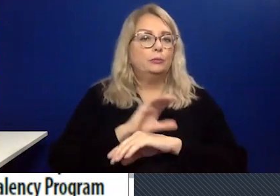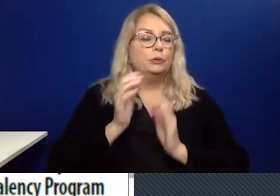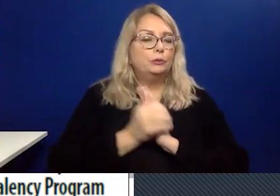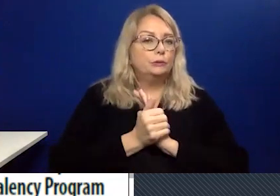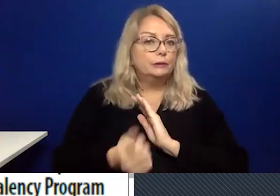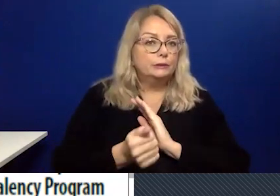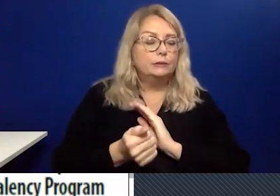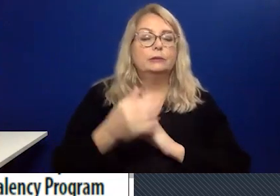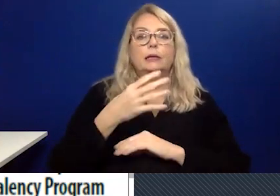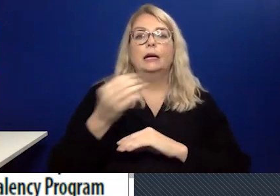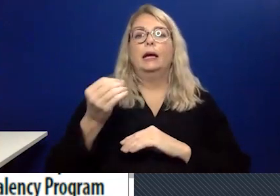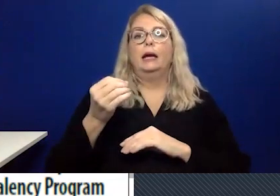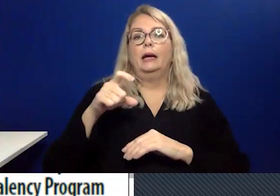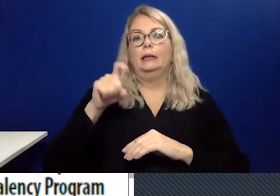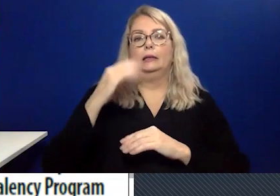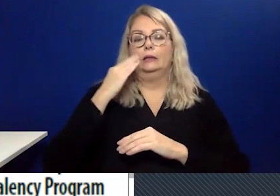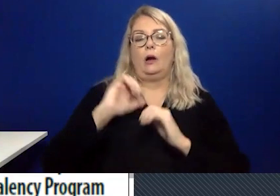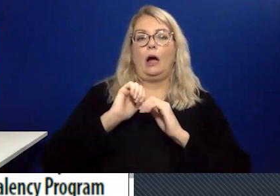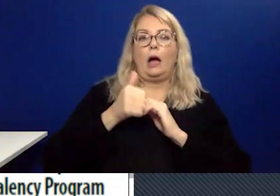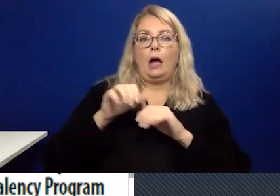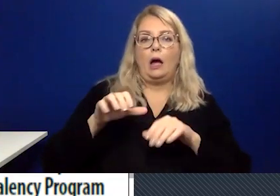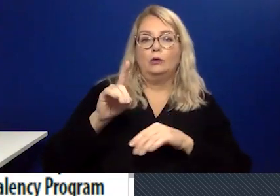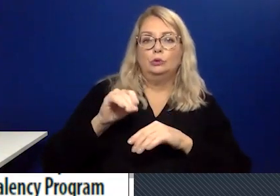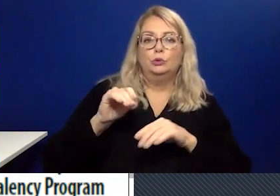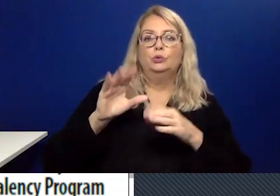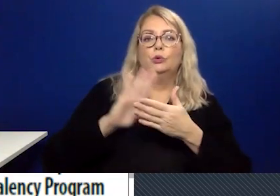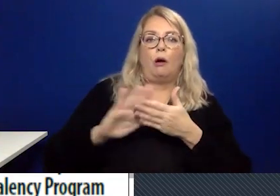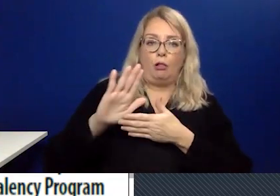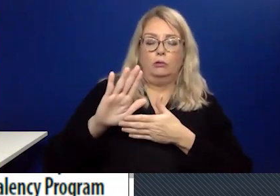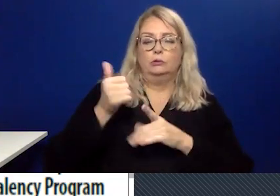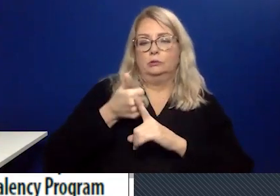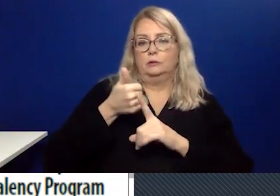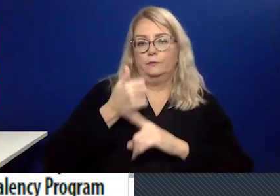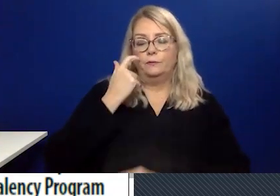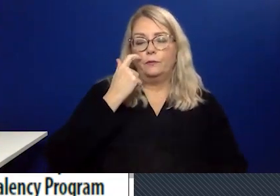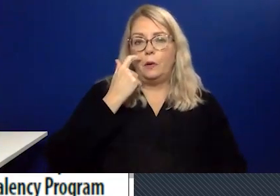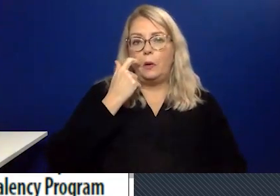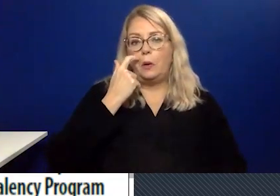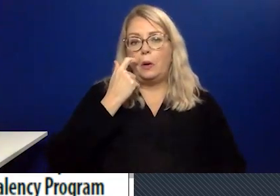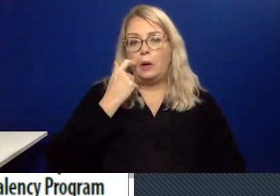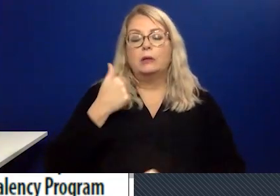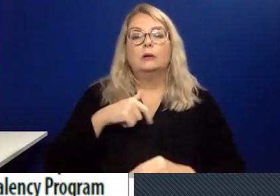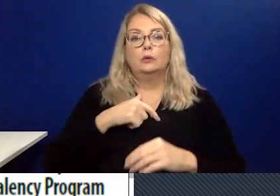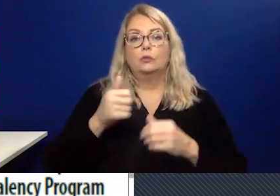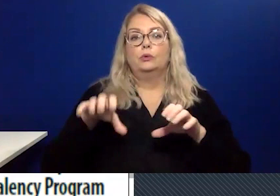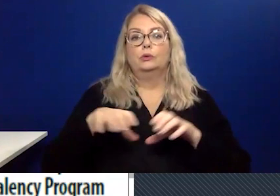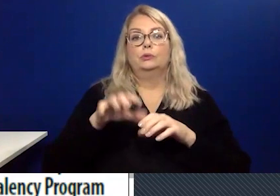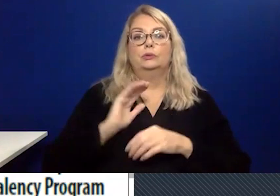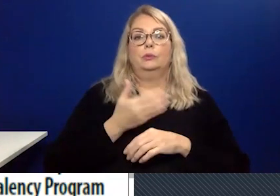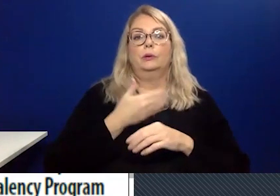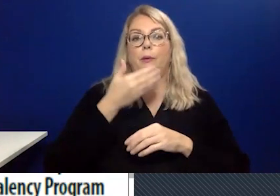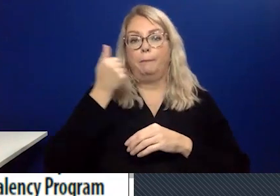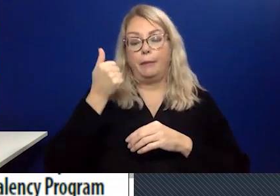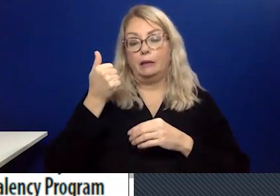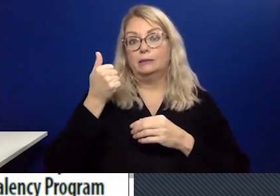they need to know how to do college. And so I hear you on that. And so we're doing our best to address